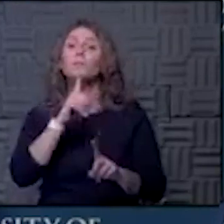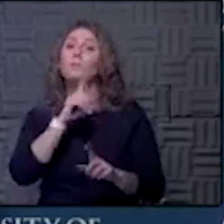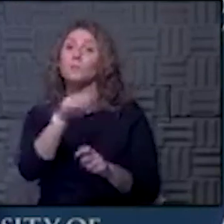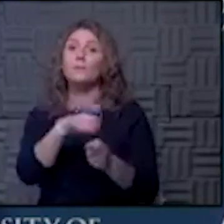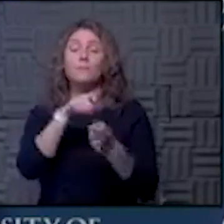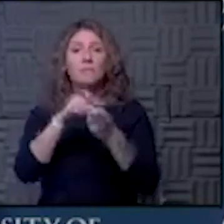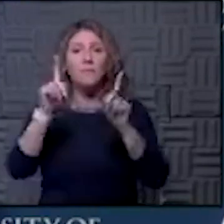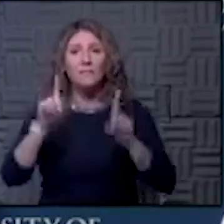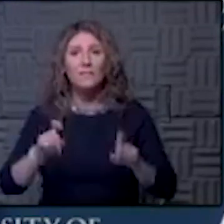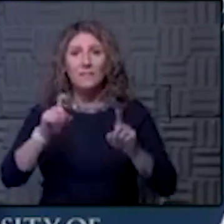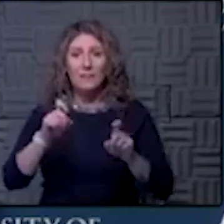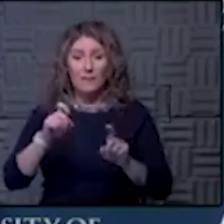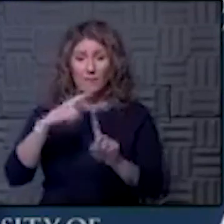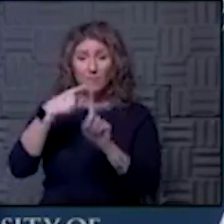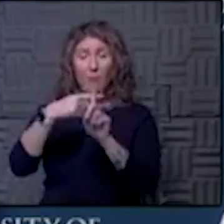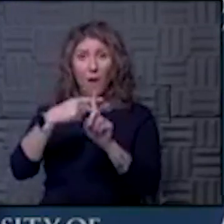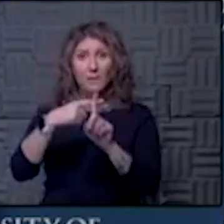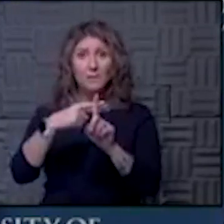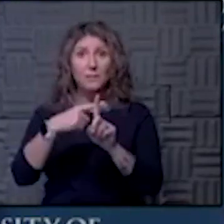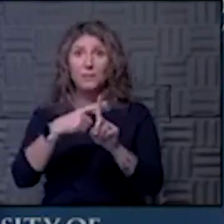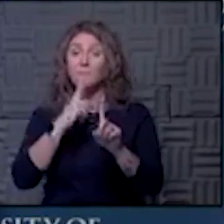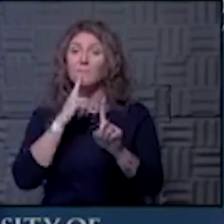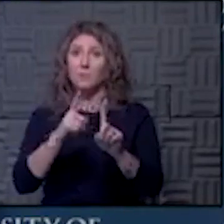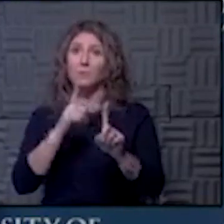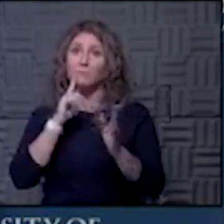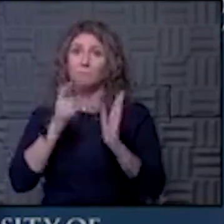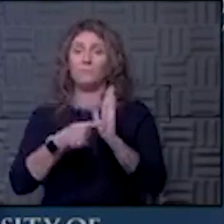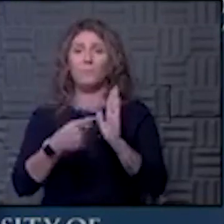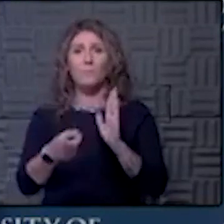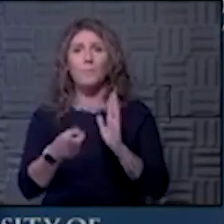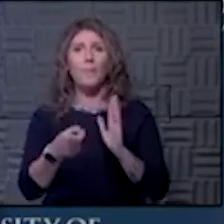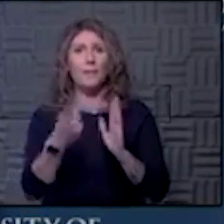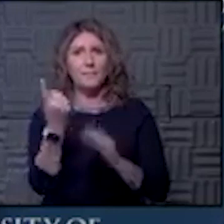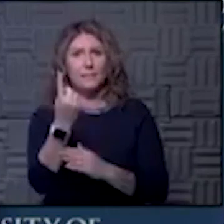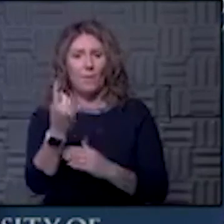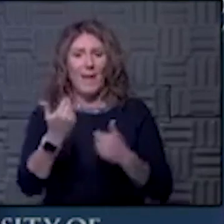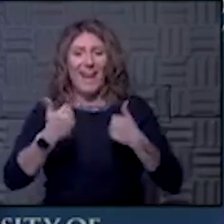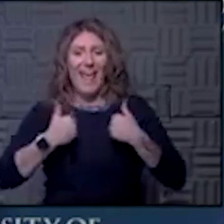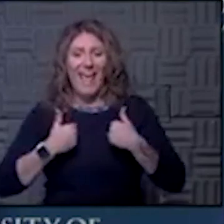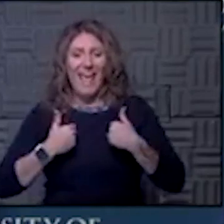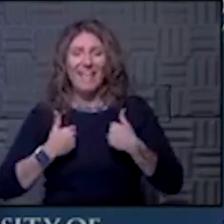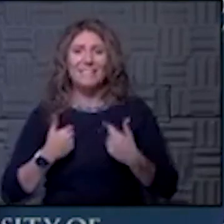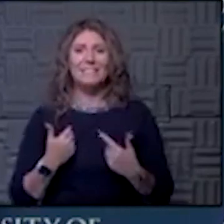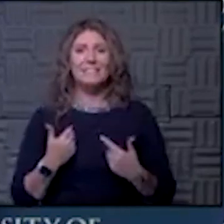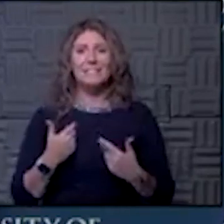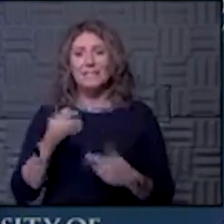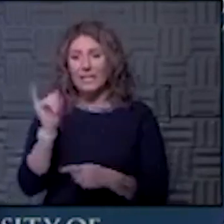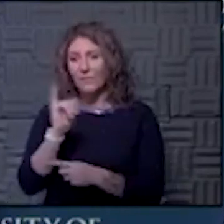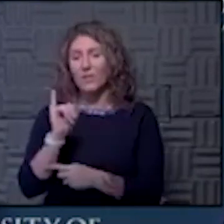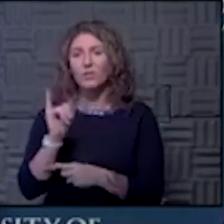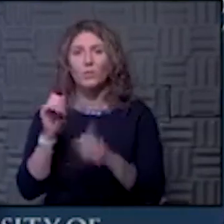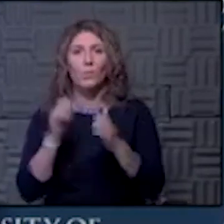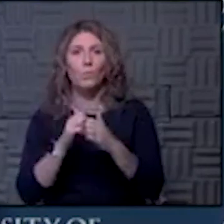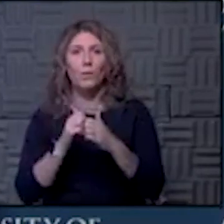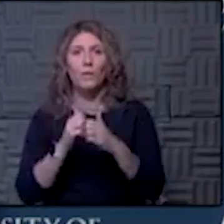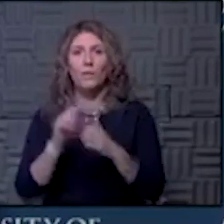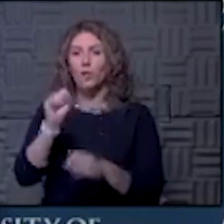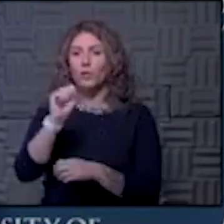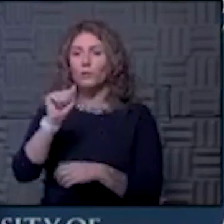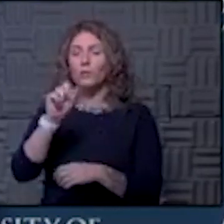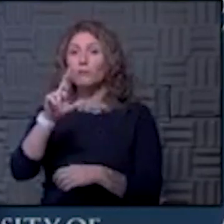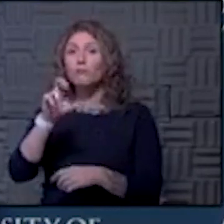think that the positives are certainly indicative that somebody has had an infection with